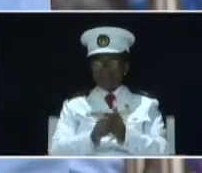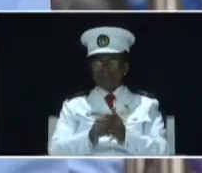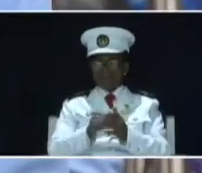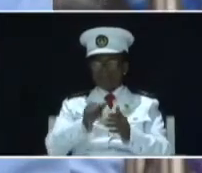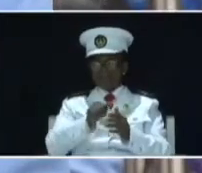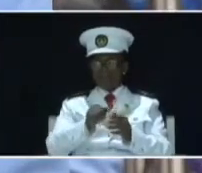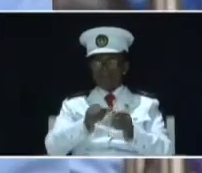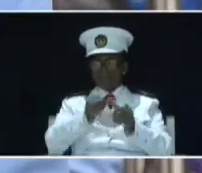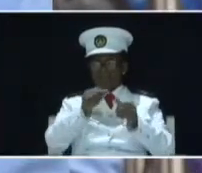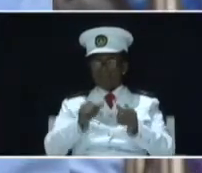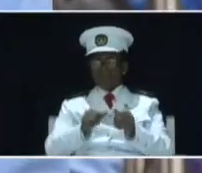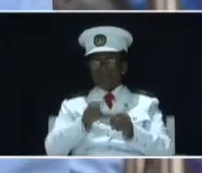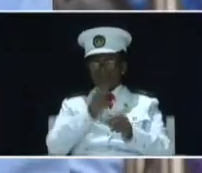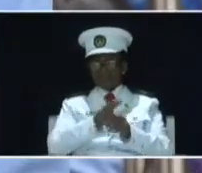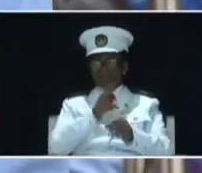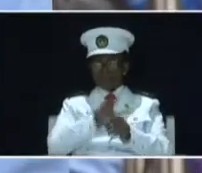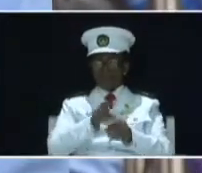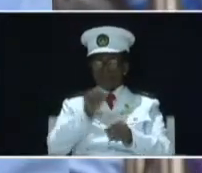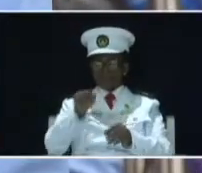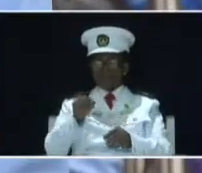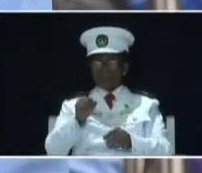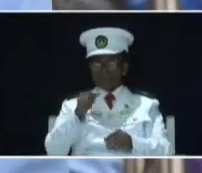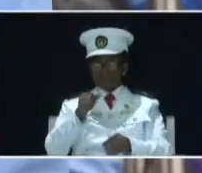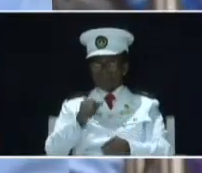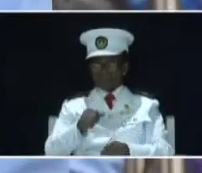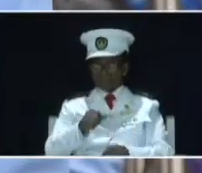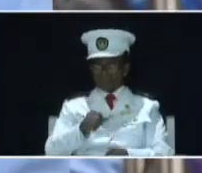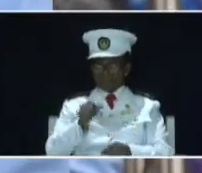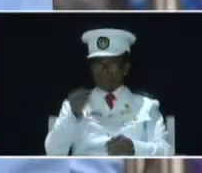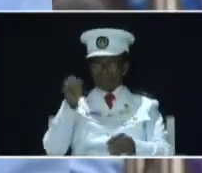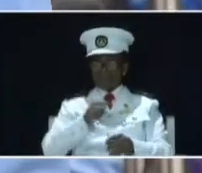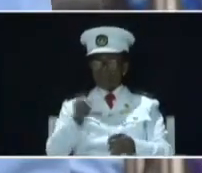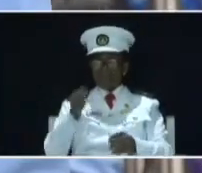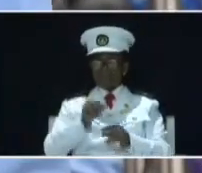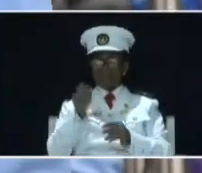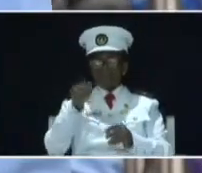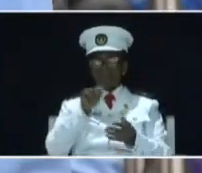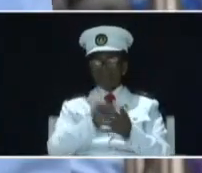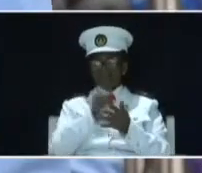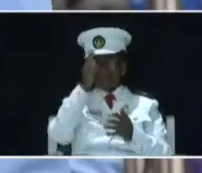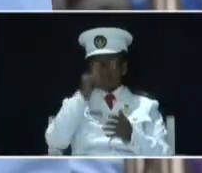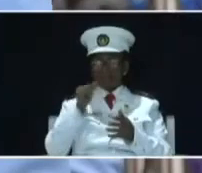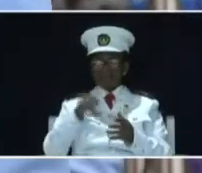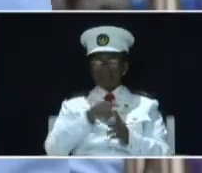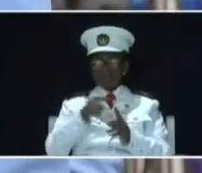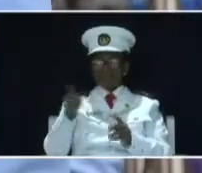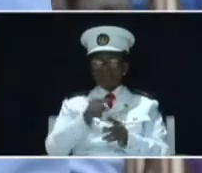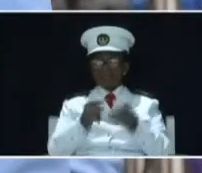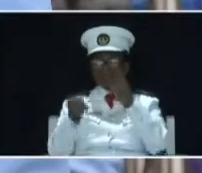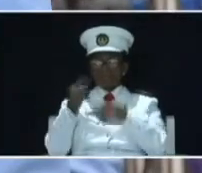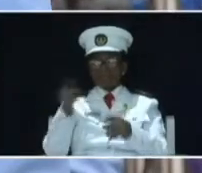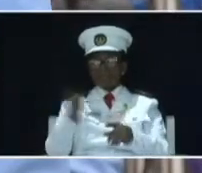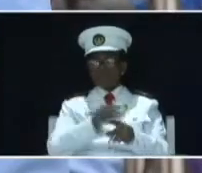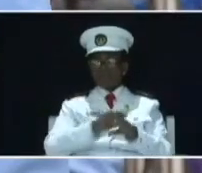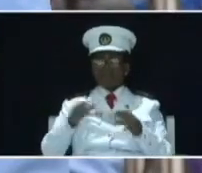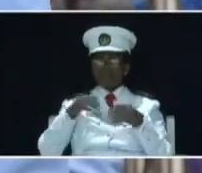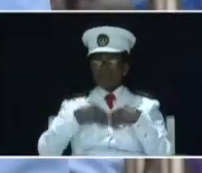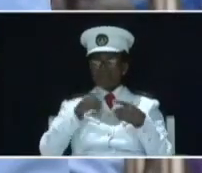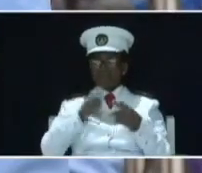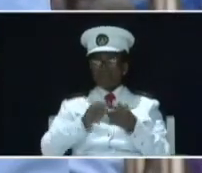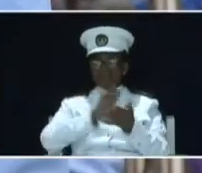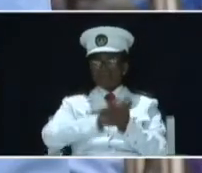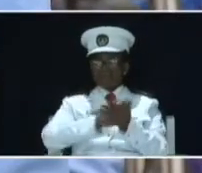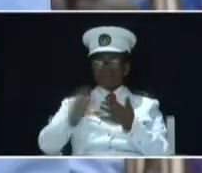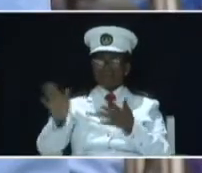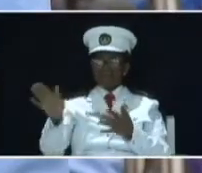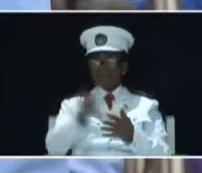one in the old. That's why when you come, you don't have to clean your chair because